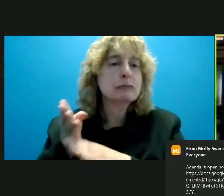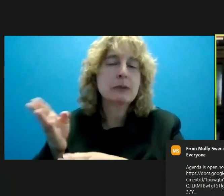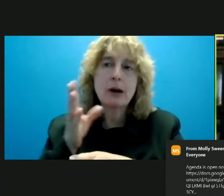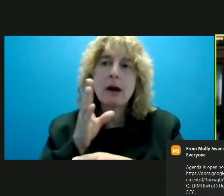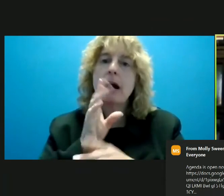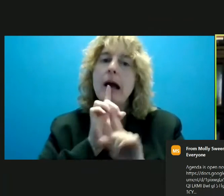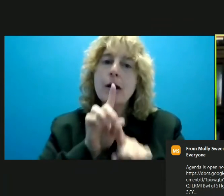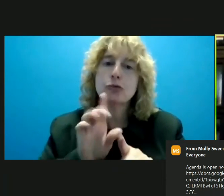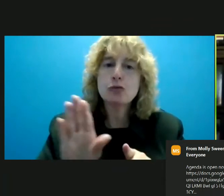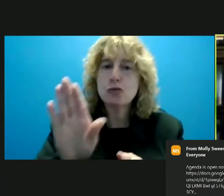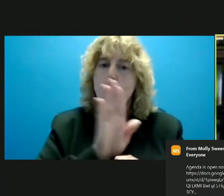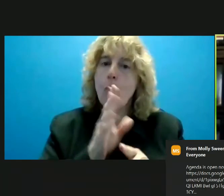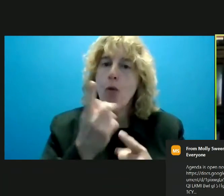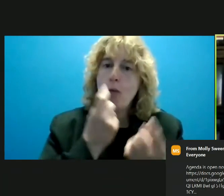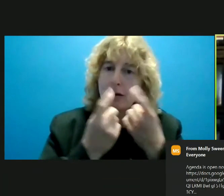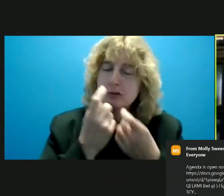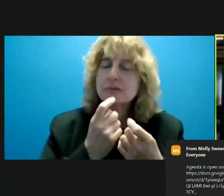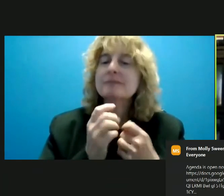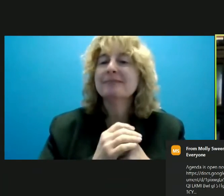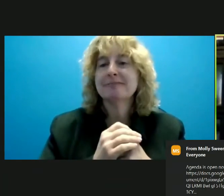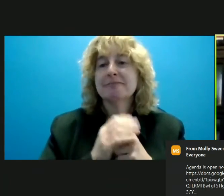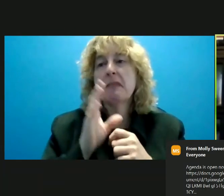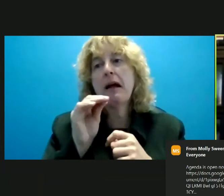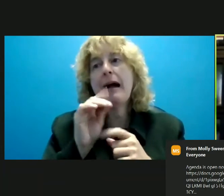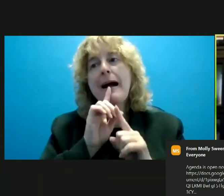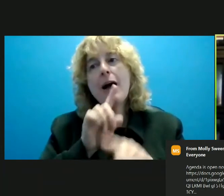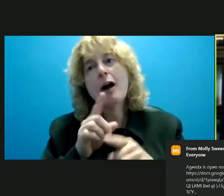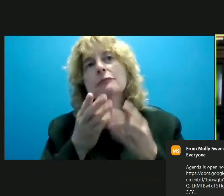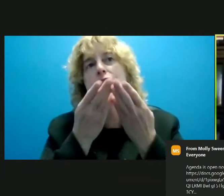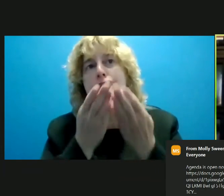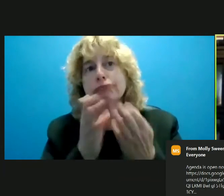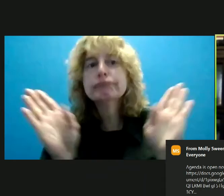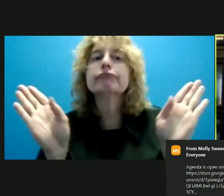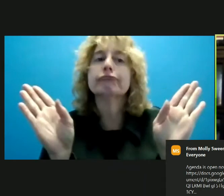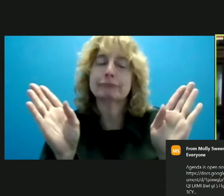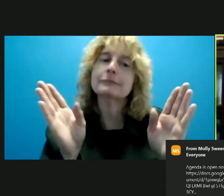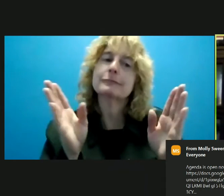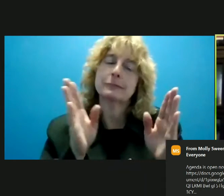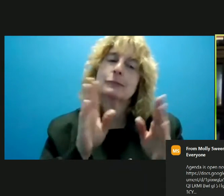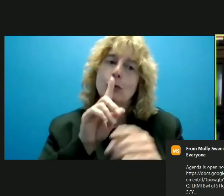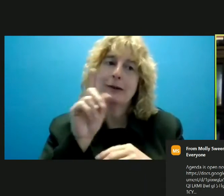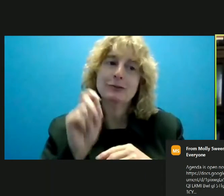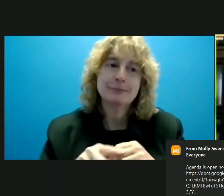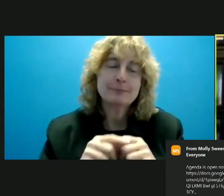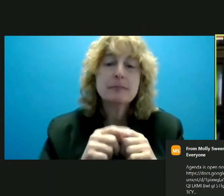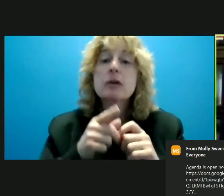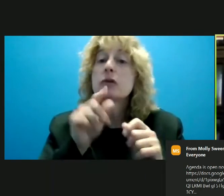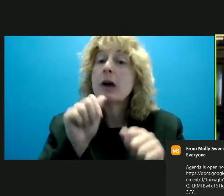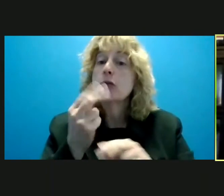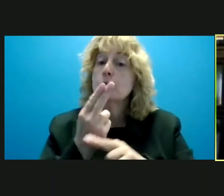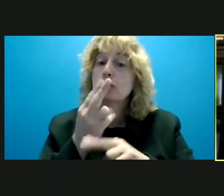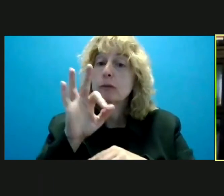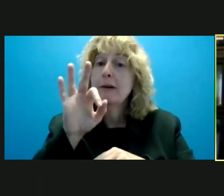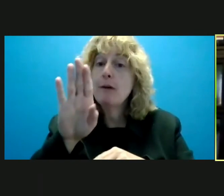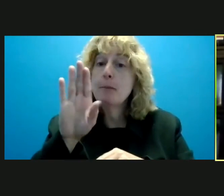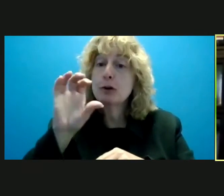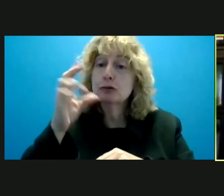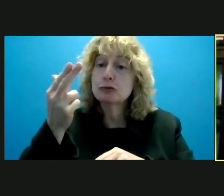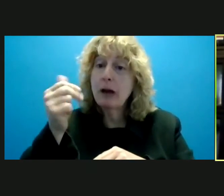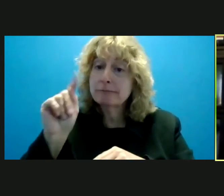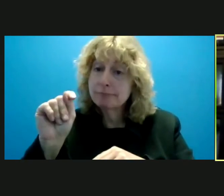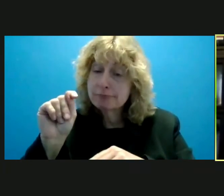So again, please use the Facebook chat or you can text your questions or comments to